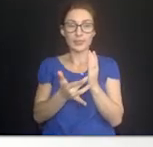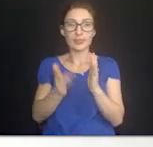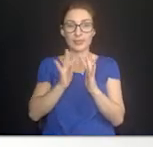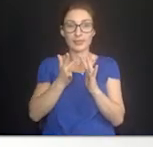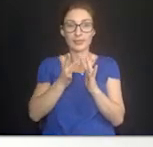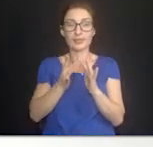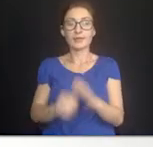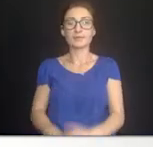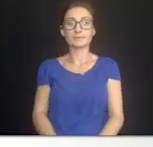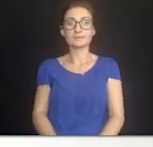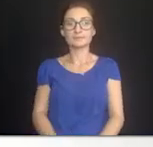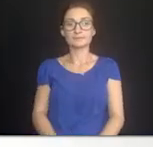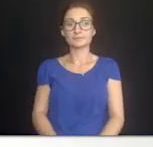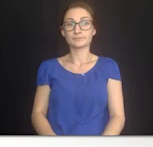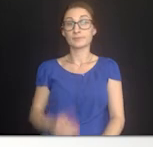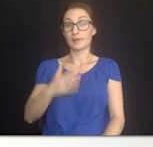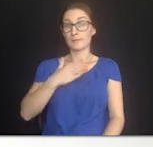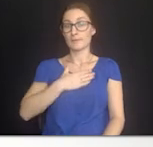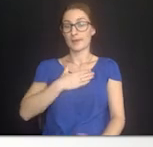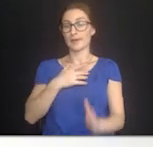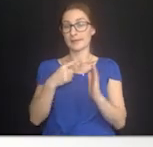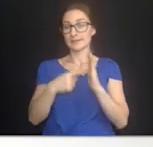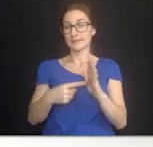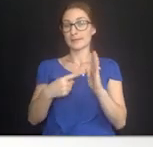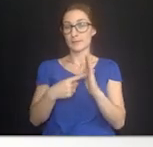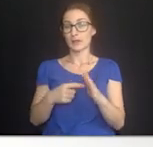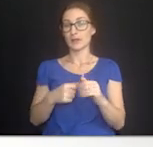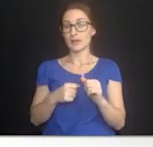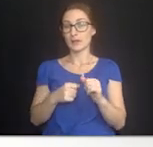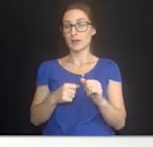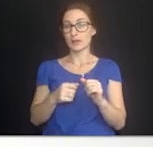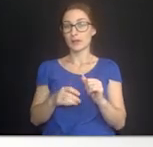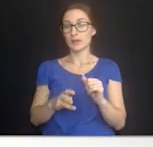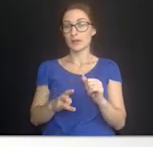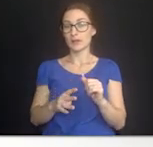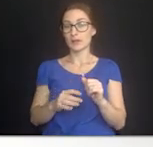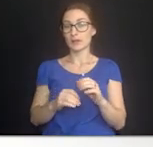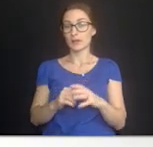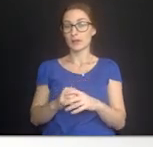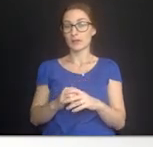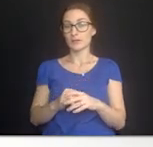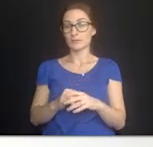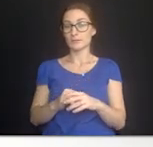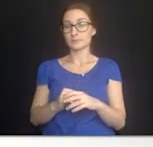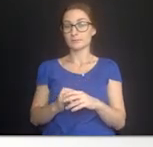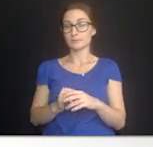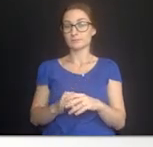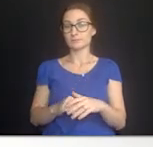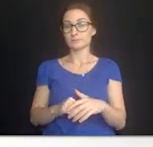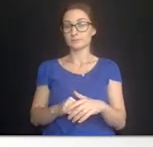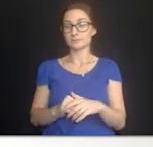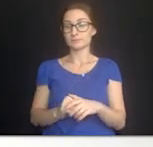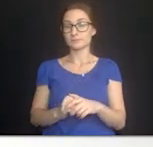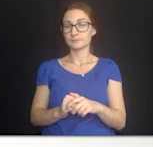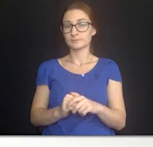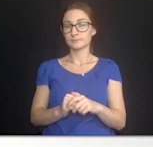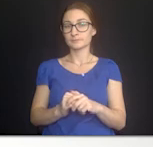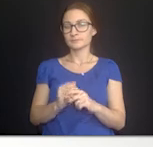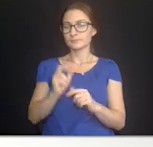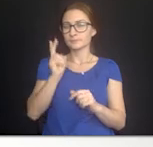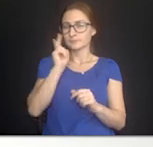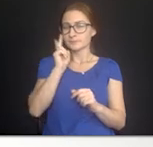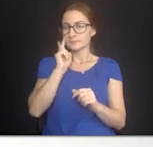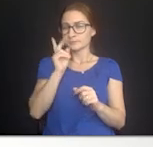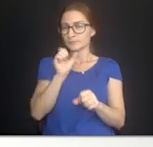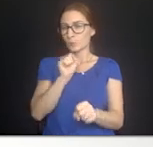example here, and I'm going to jump and let's see if this will work with me here. It was giving me a little